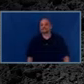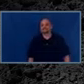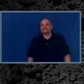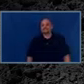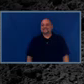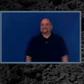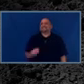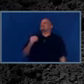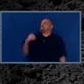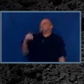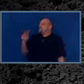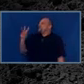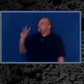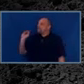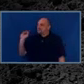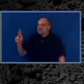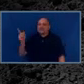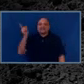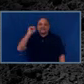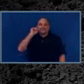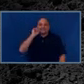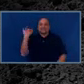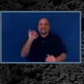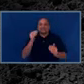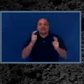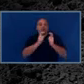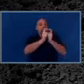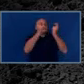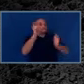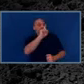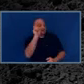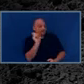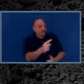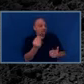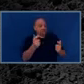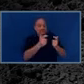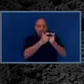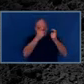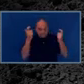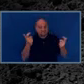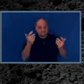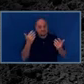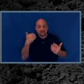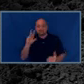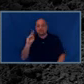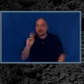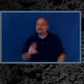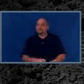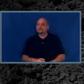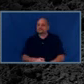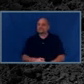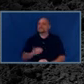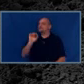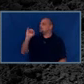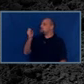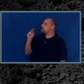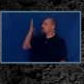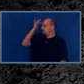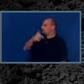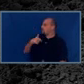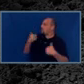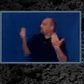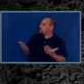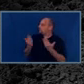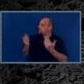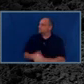It sounds like big questions and really big implications too. So that's why we're here. Ion, yes, absolutely. And we're